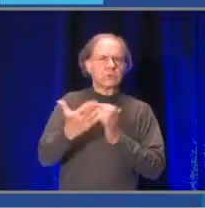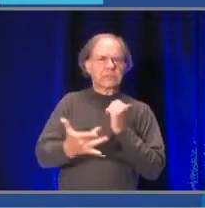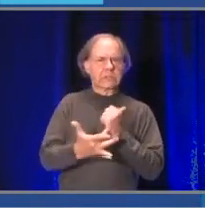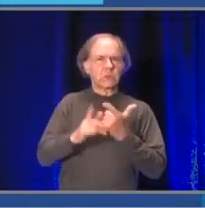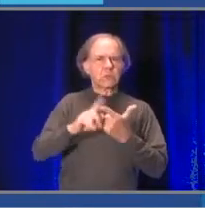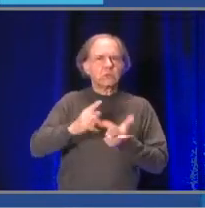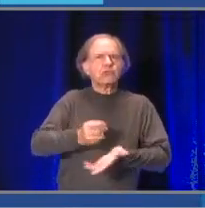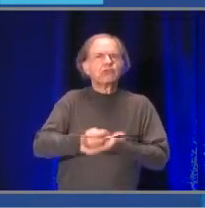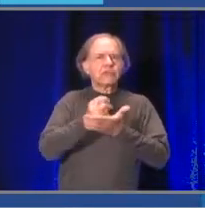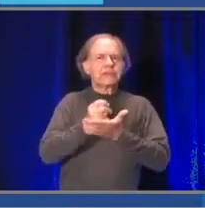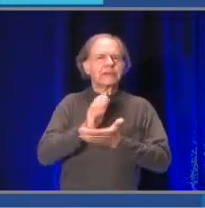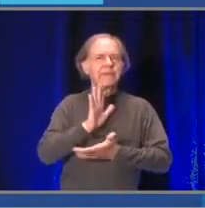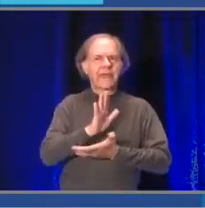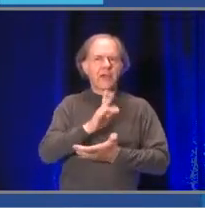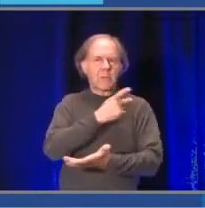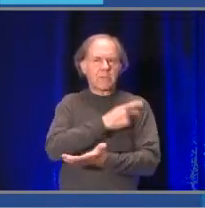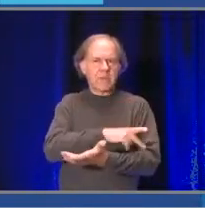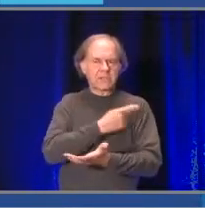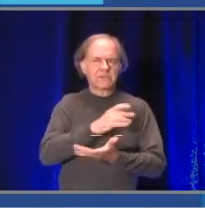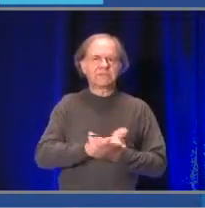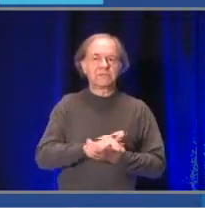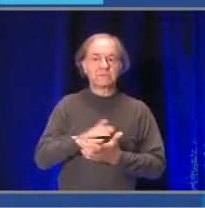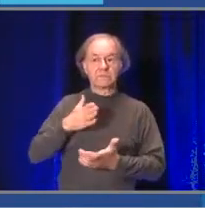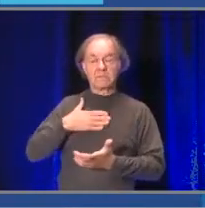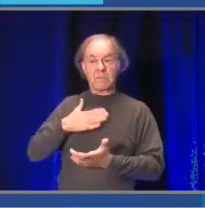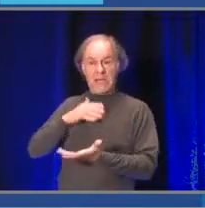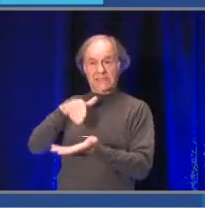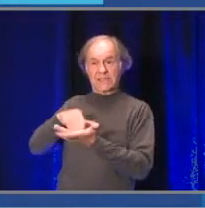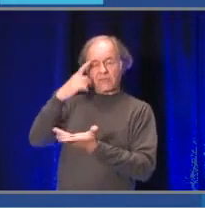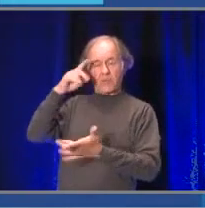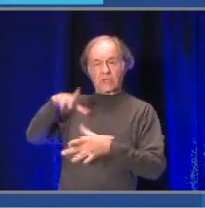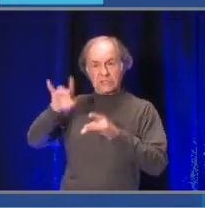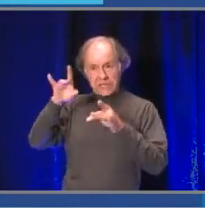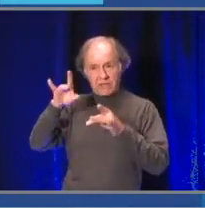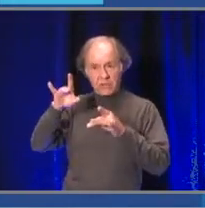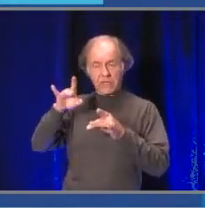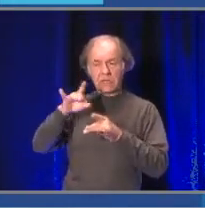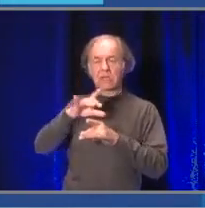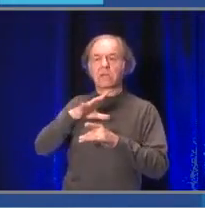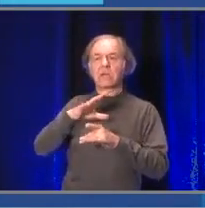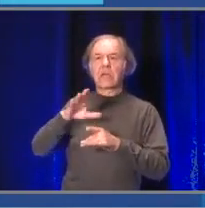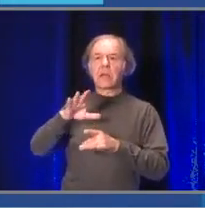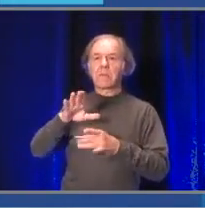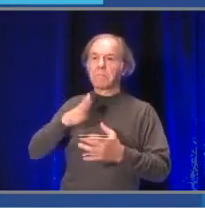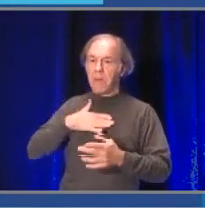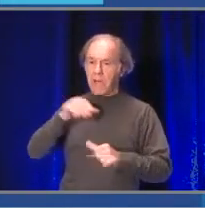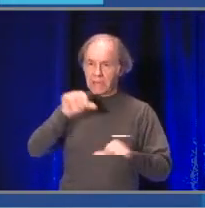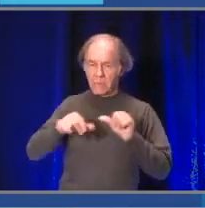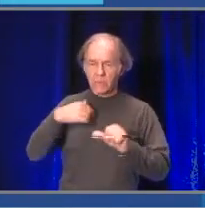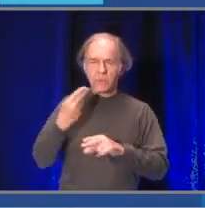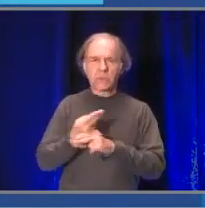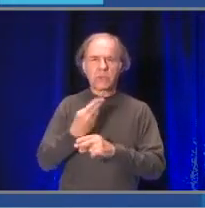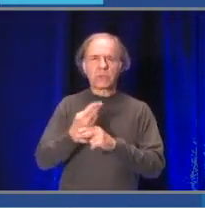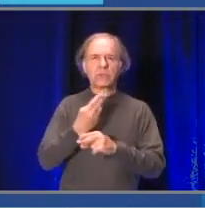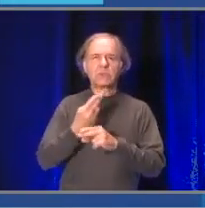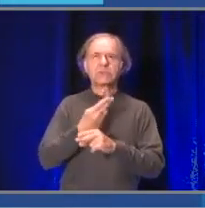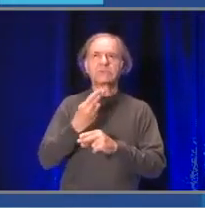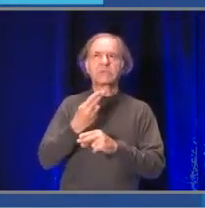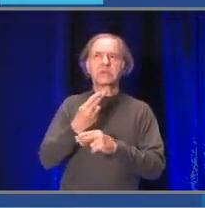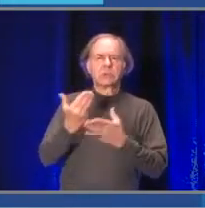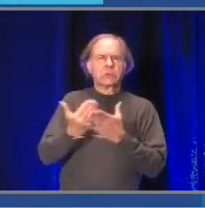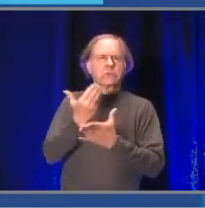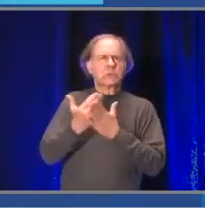treat its patients. At the Center for Discovery and Innovation, and more particularly in my laboratory, we're using